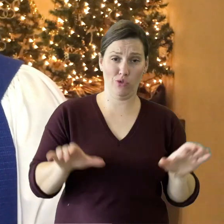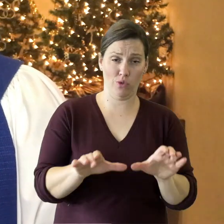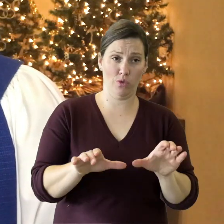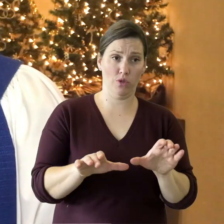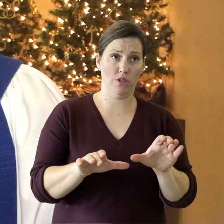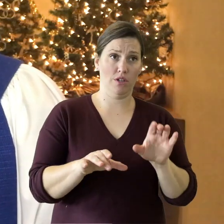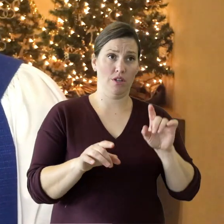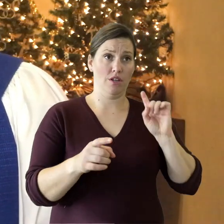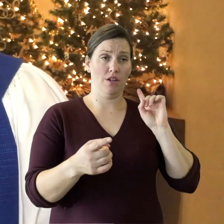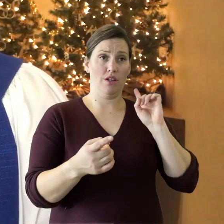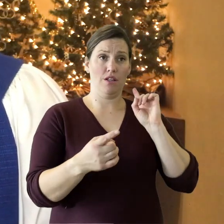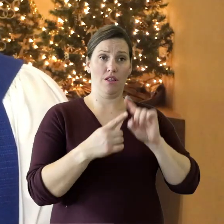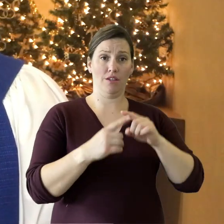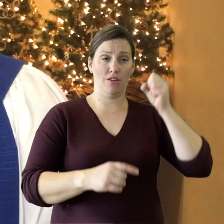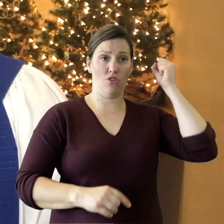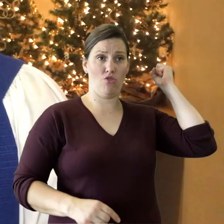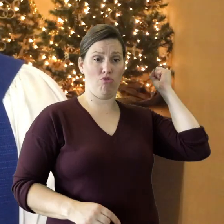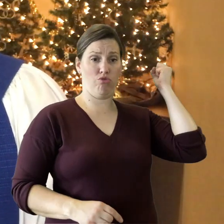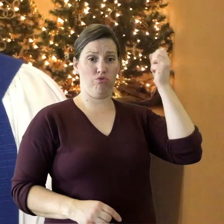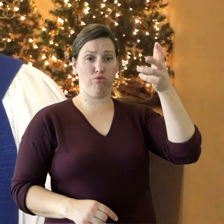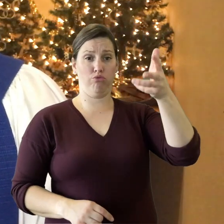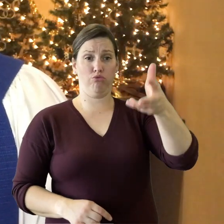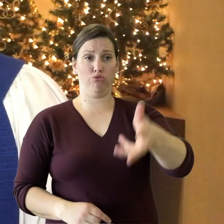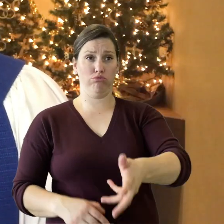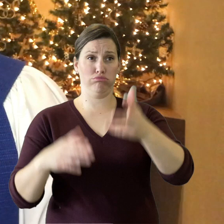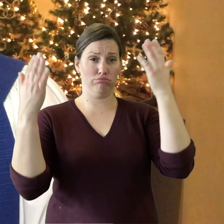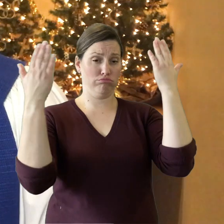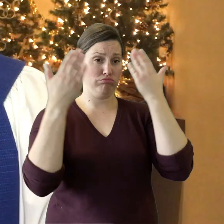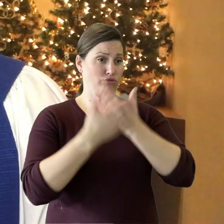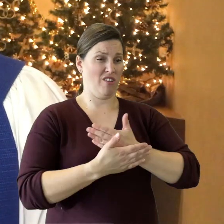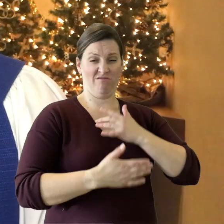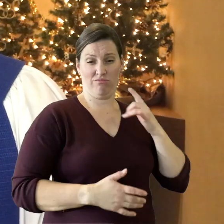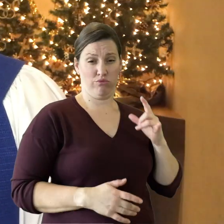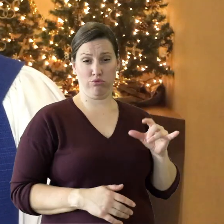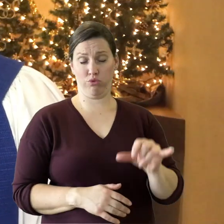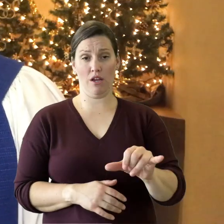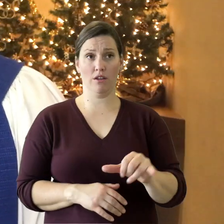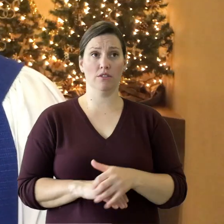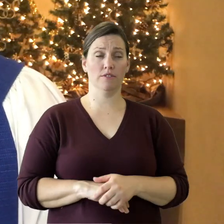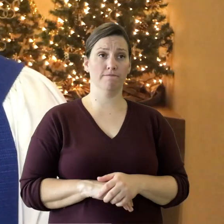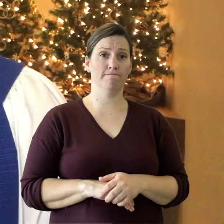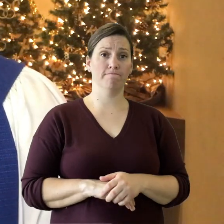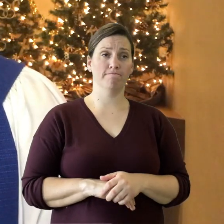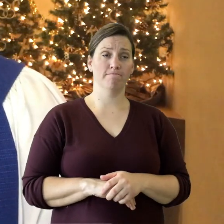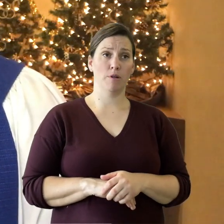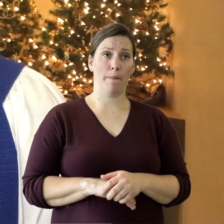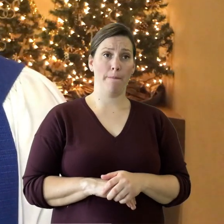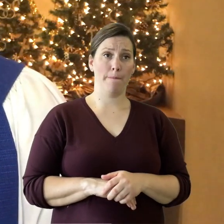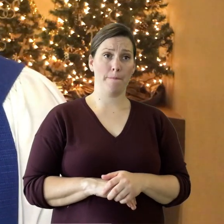do before they are thrown into the darkness of hell forever.